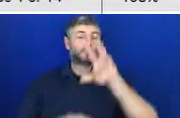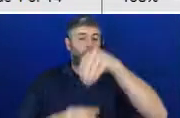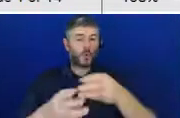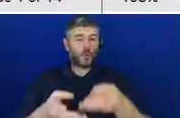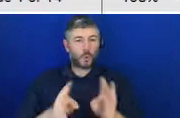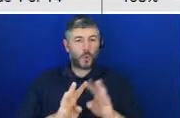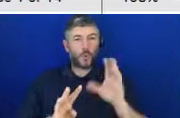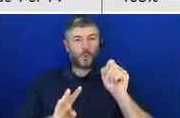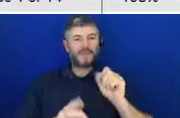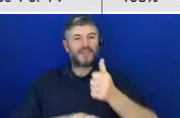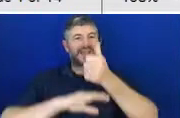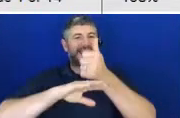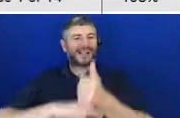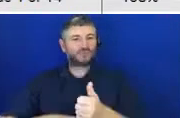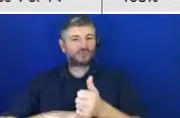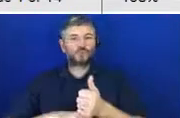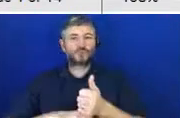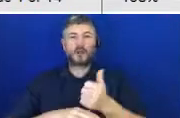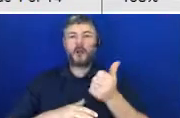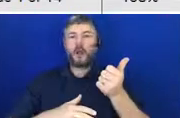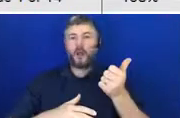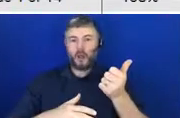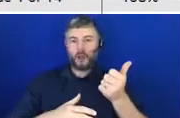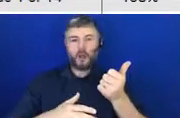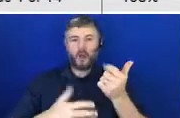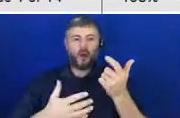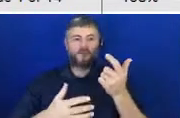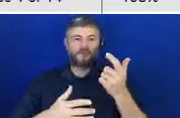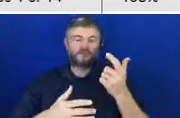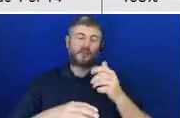Institute of Enterprise and Entrepreneurs, which is